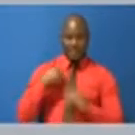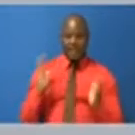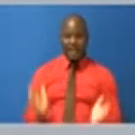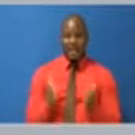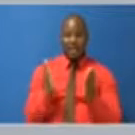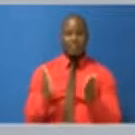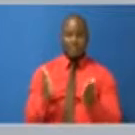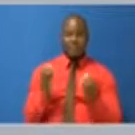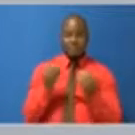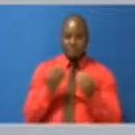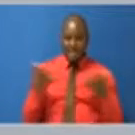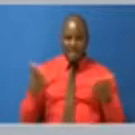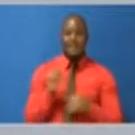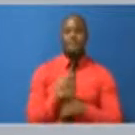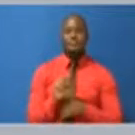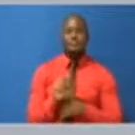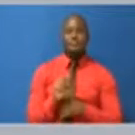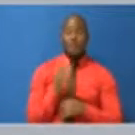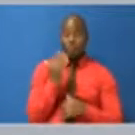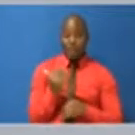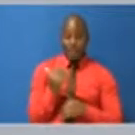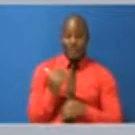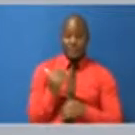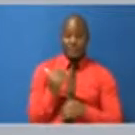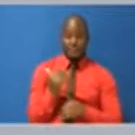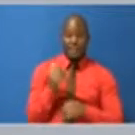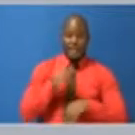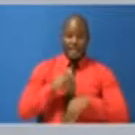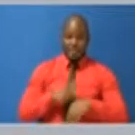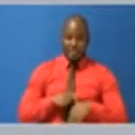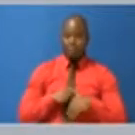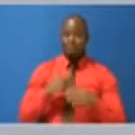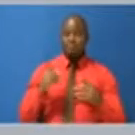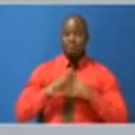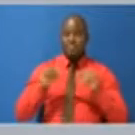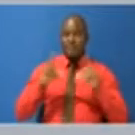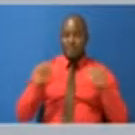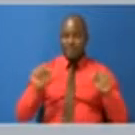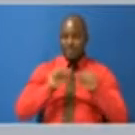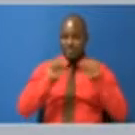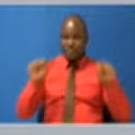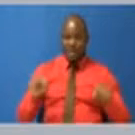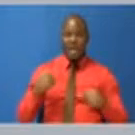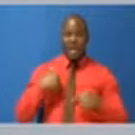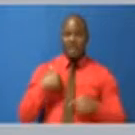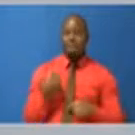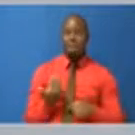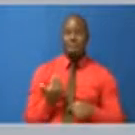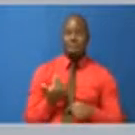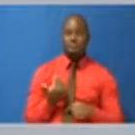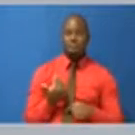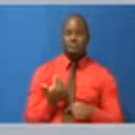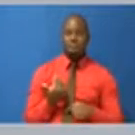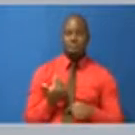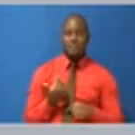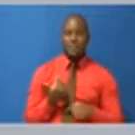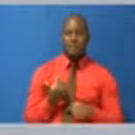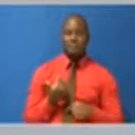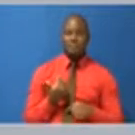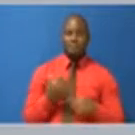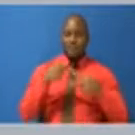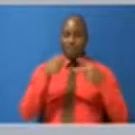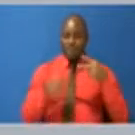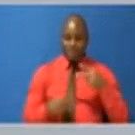encourage a number because when i increase a number of them i'll have to i'll kill too